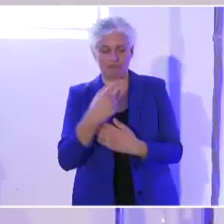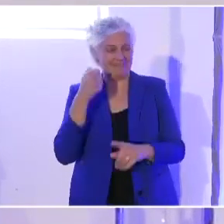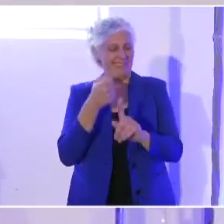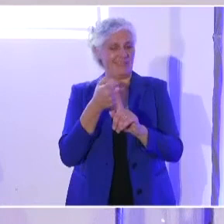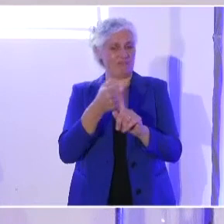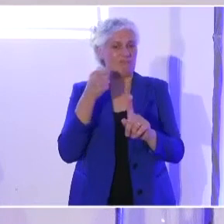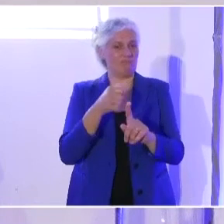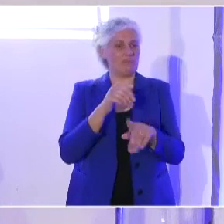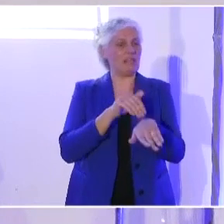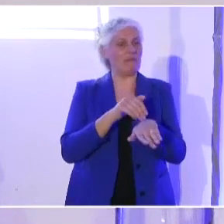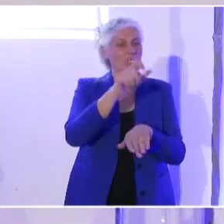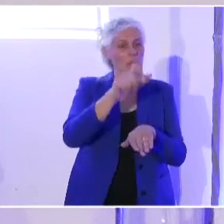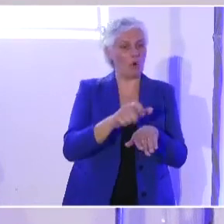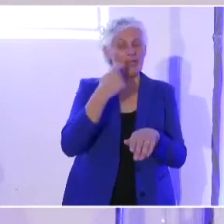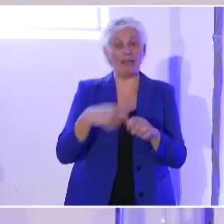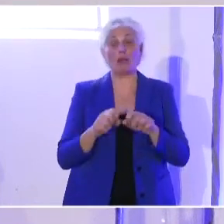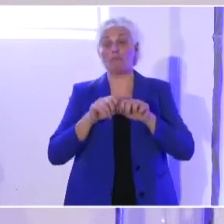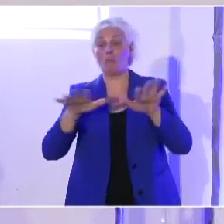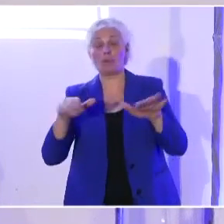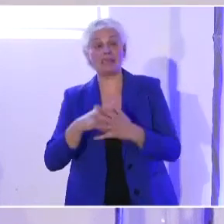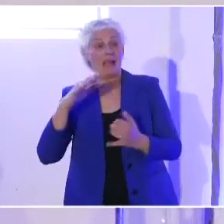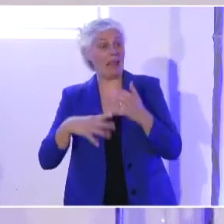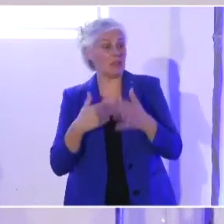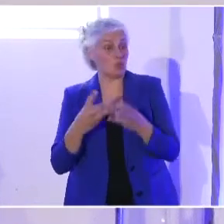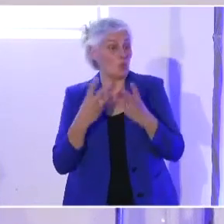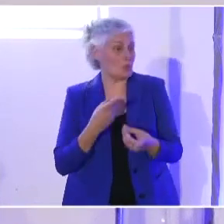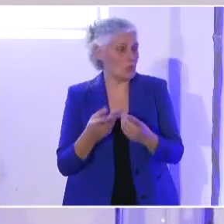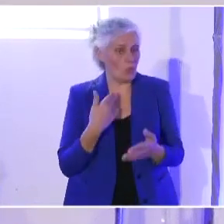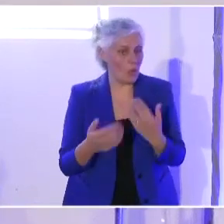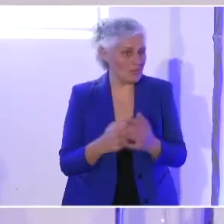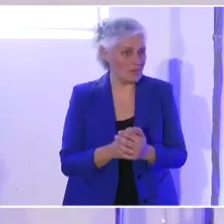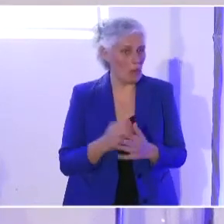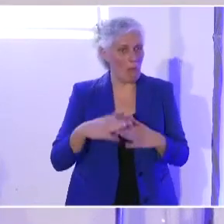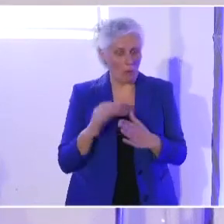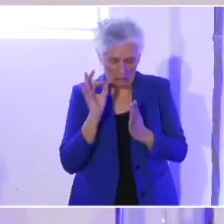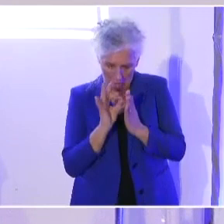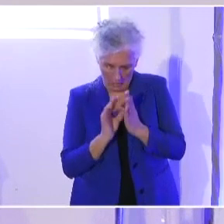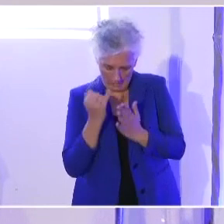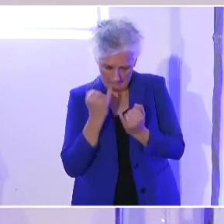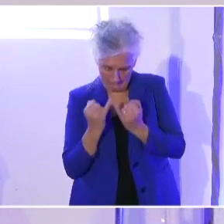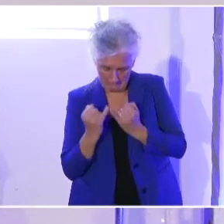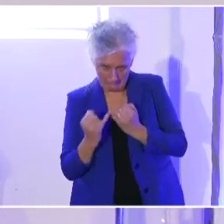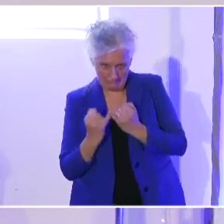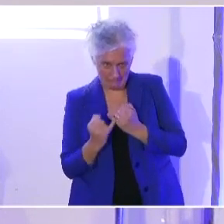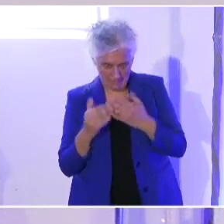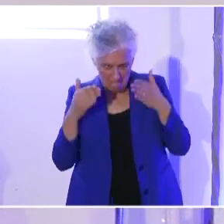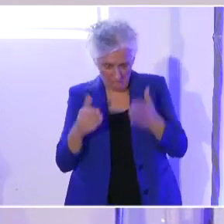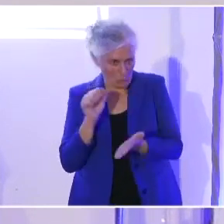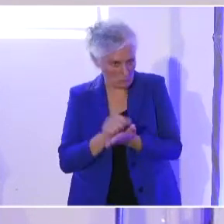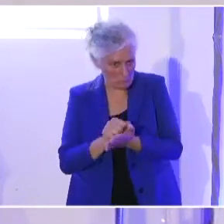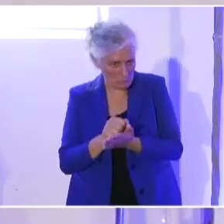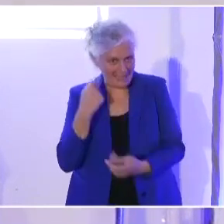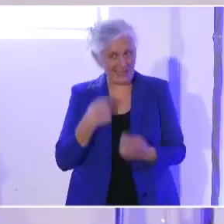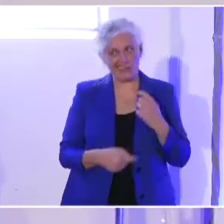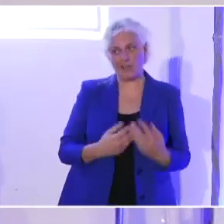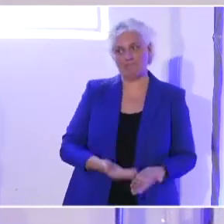it'll probably become public. Actually, the last thing you probably want to do is take an overly technical interpretation of a personal data breach, and then for the DPC